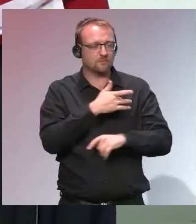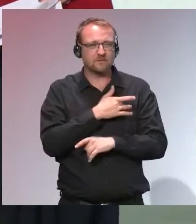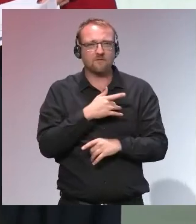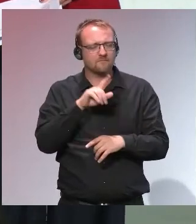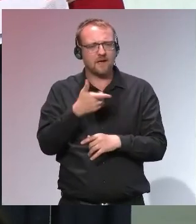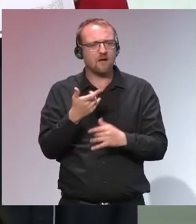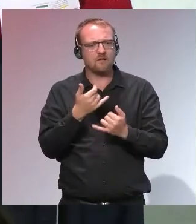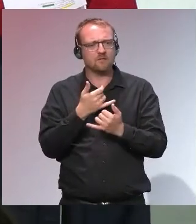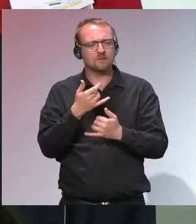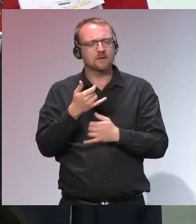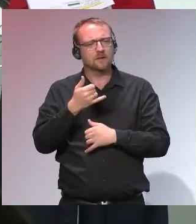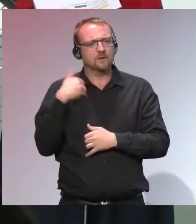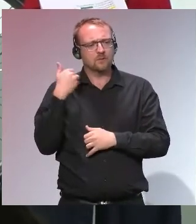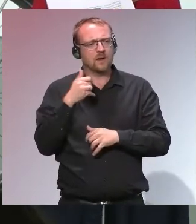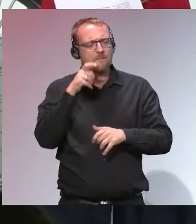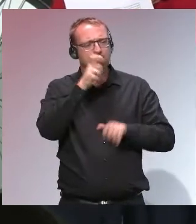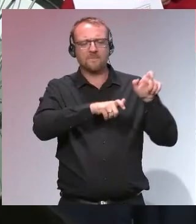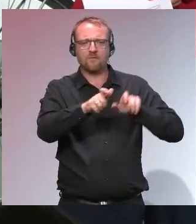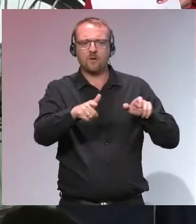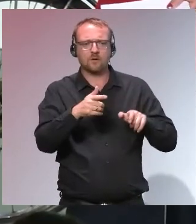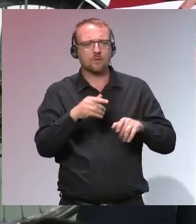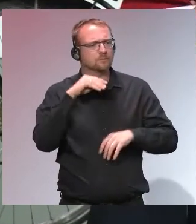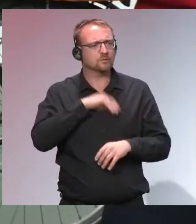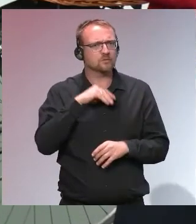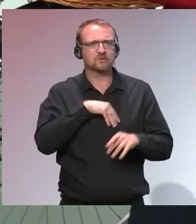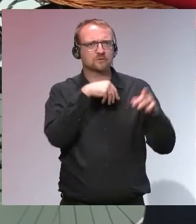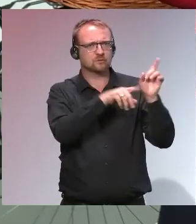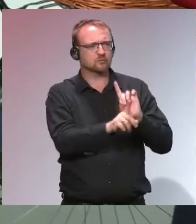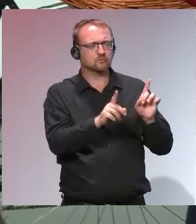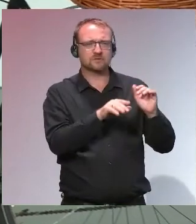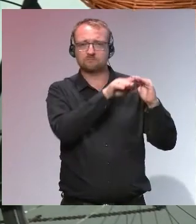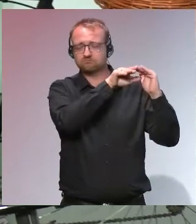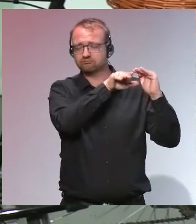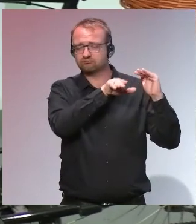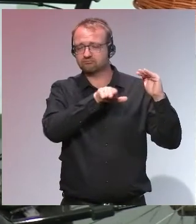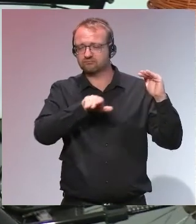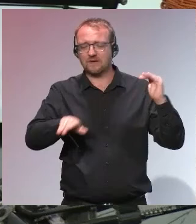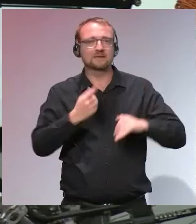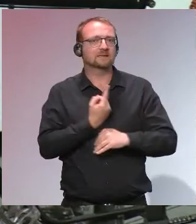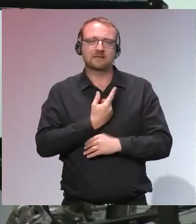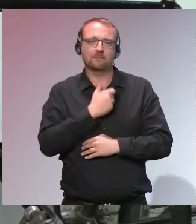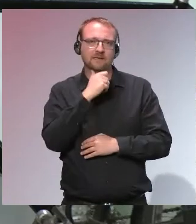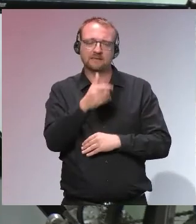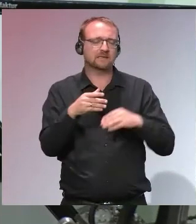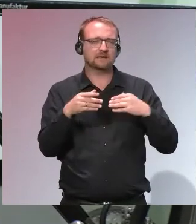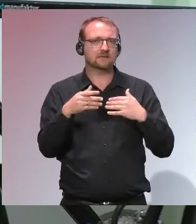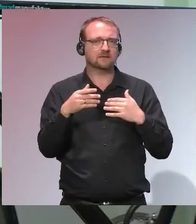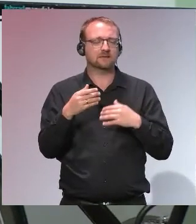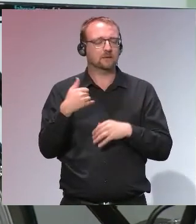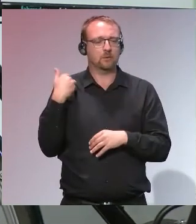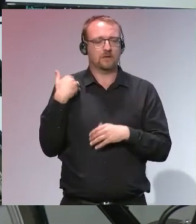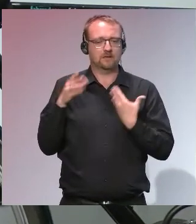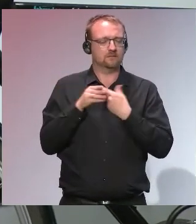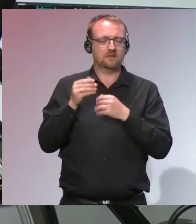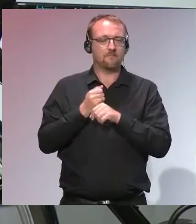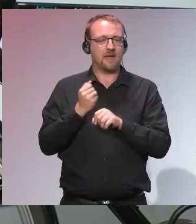plays a role in that. And I think, and I don't work with young people myself, but I think what I've read from the literatures, you see that if you actually engage